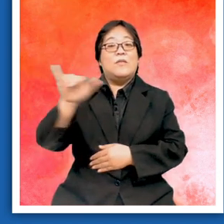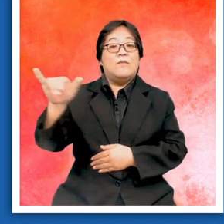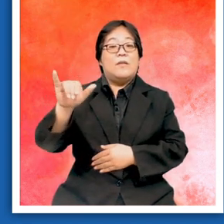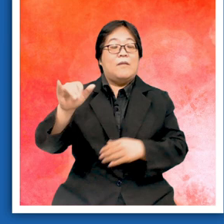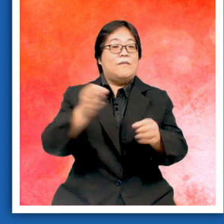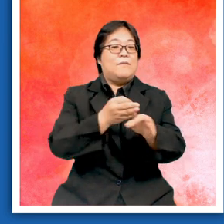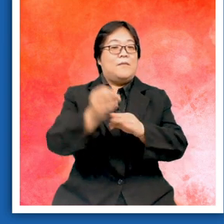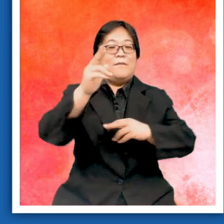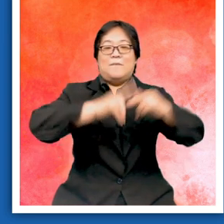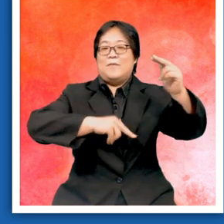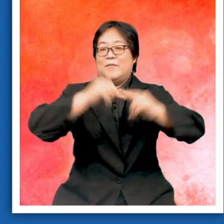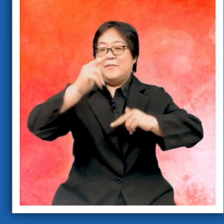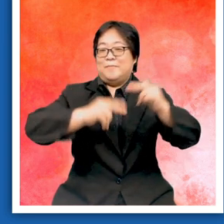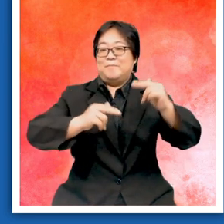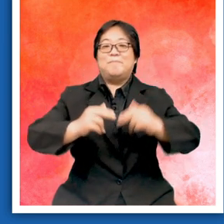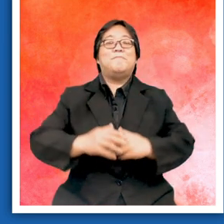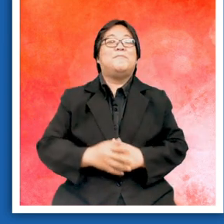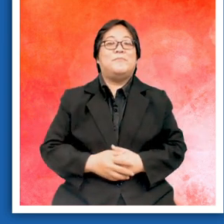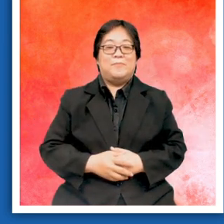Environment.